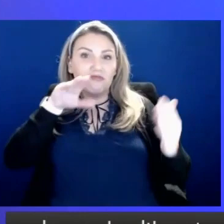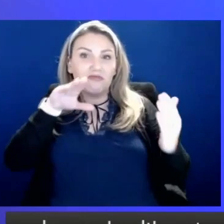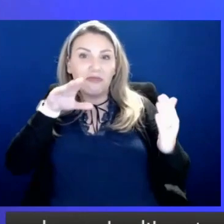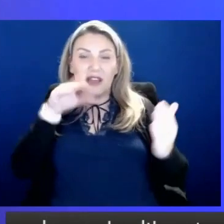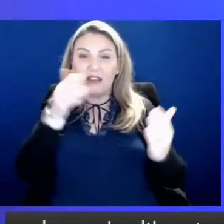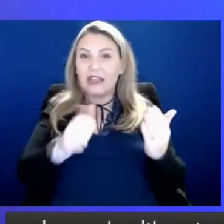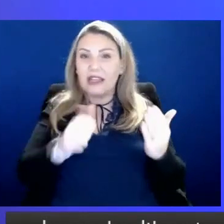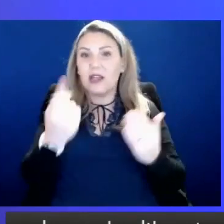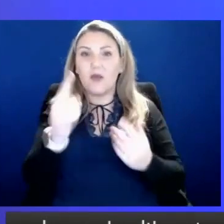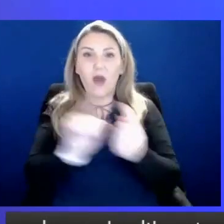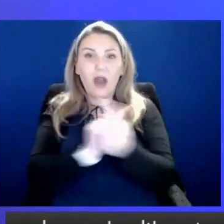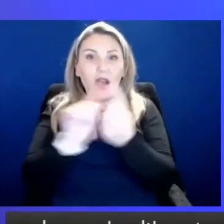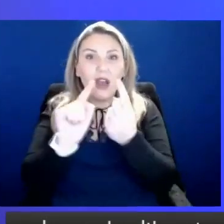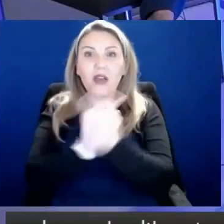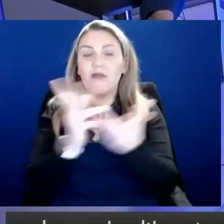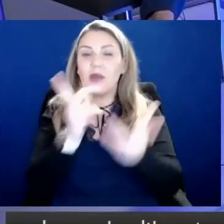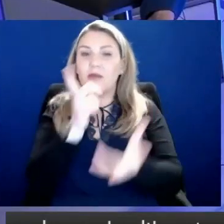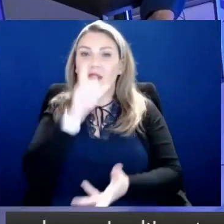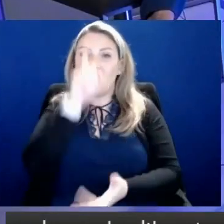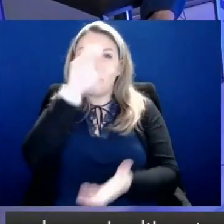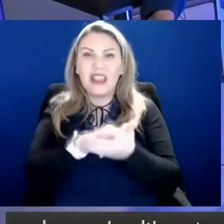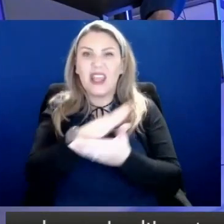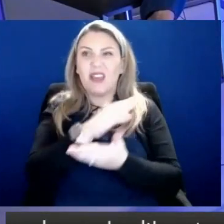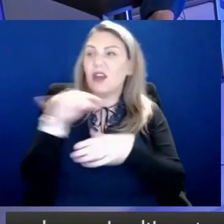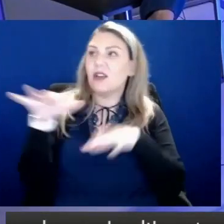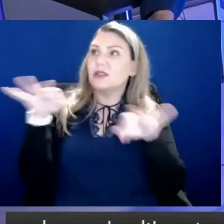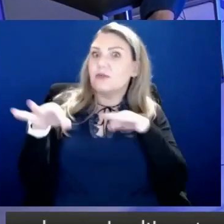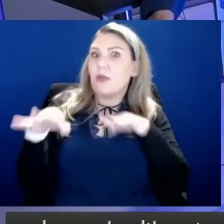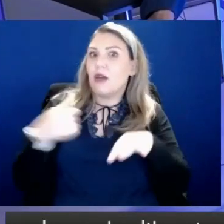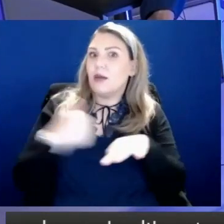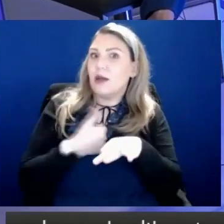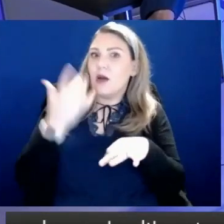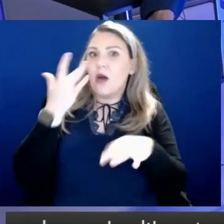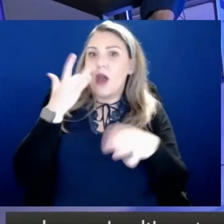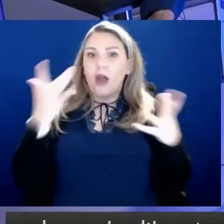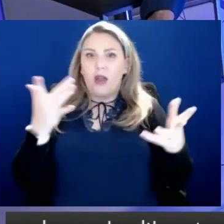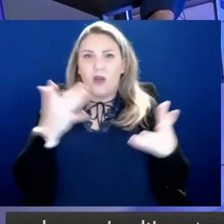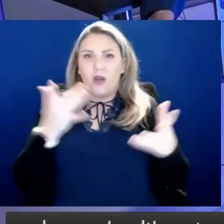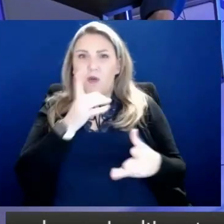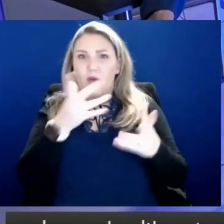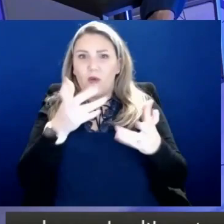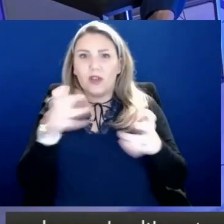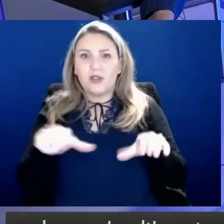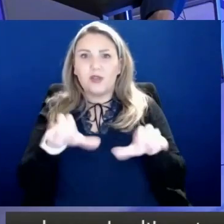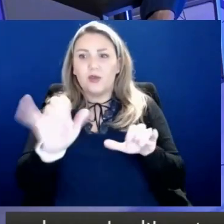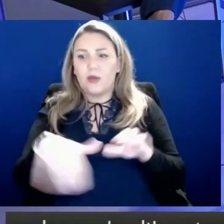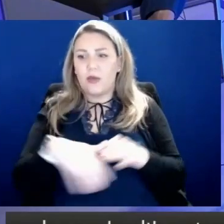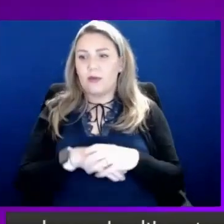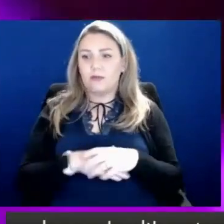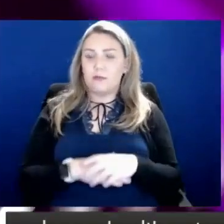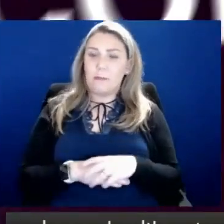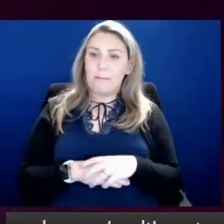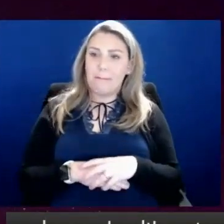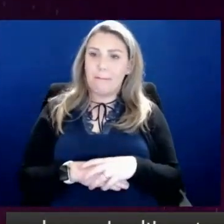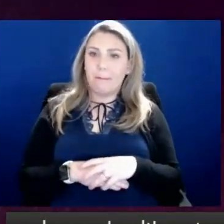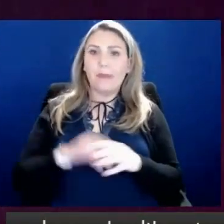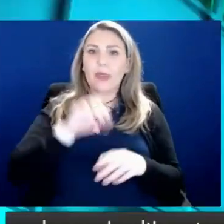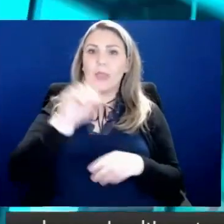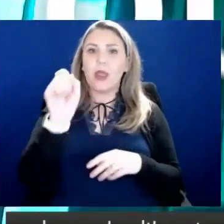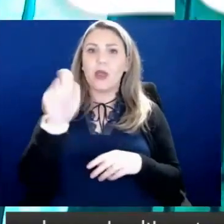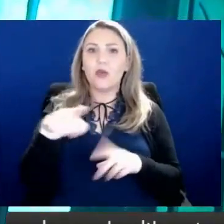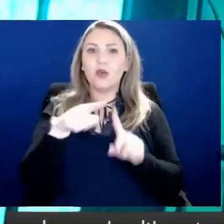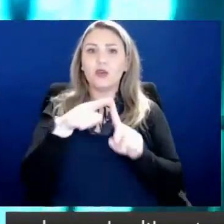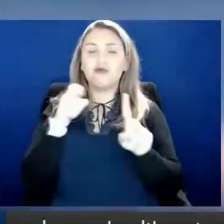going through. Don't have to explain yourself. Right. Who wants to have to do that? Yeah. I want to get to a question from one of our viewers, and it's